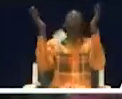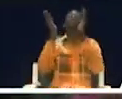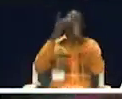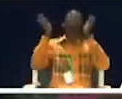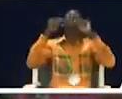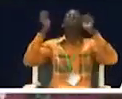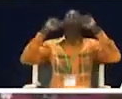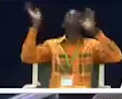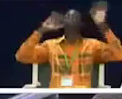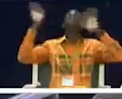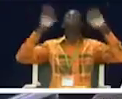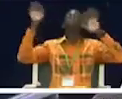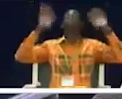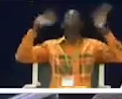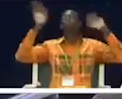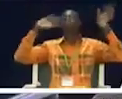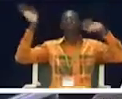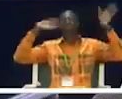shout?